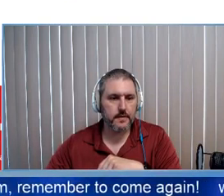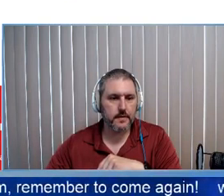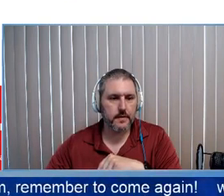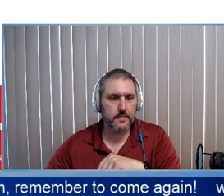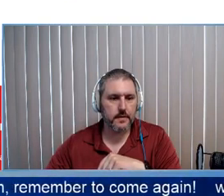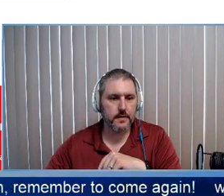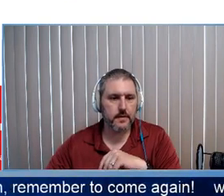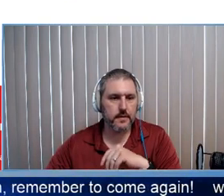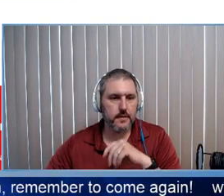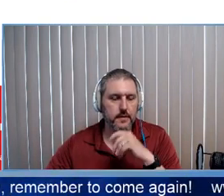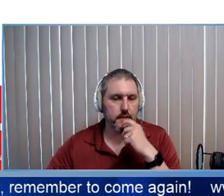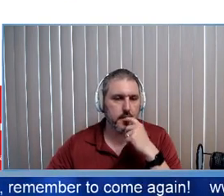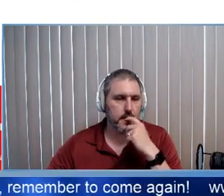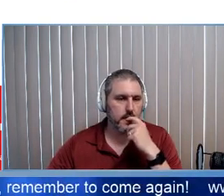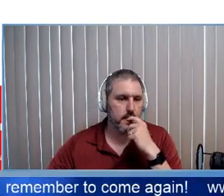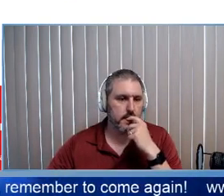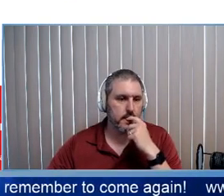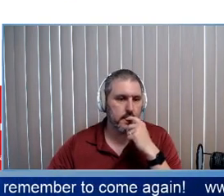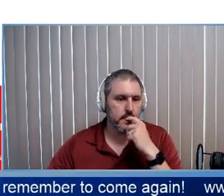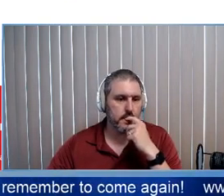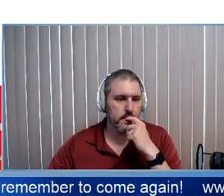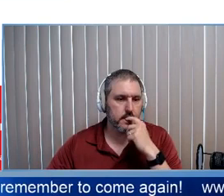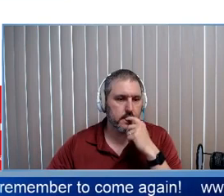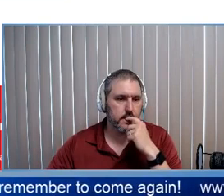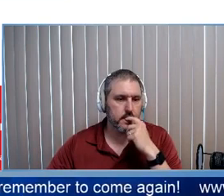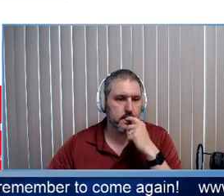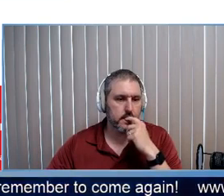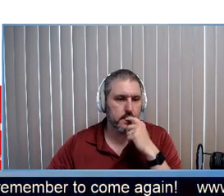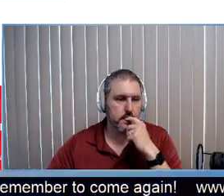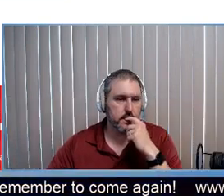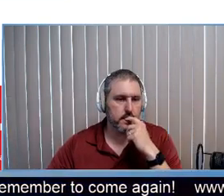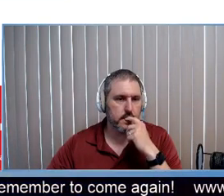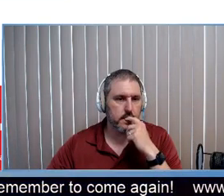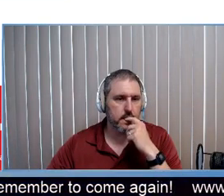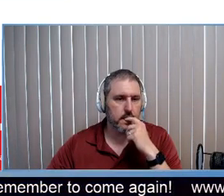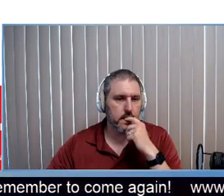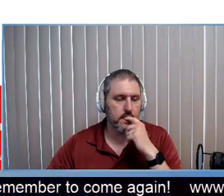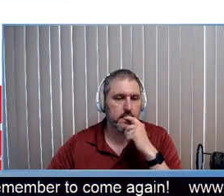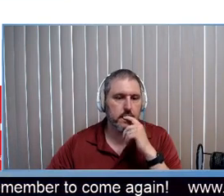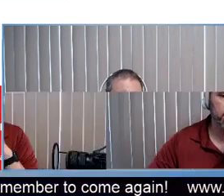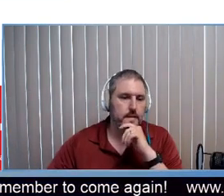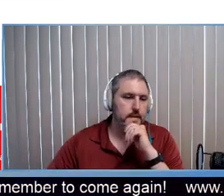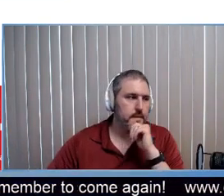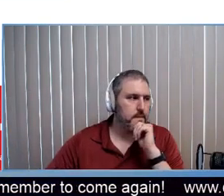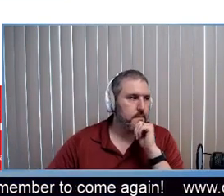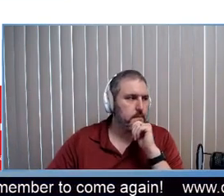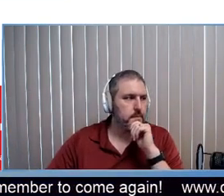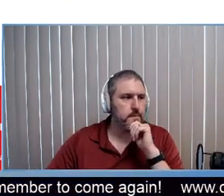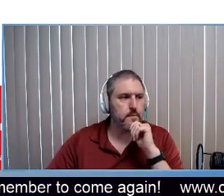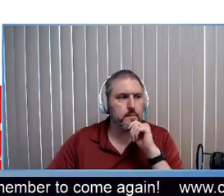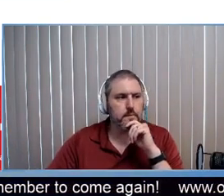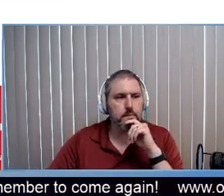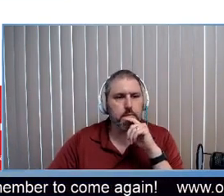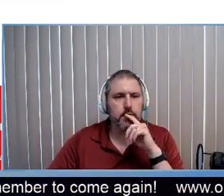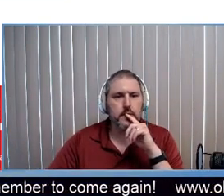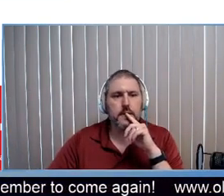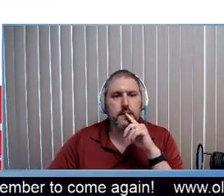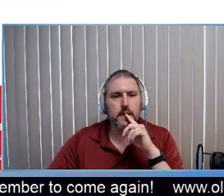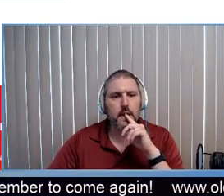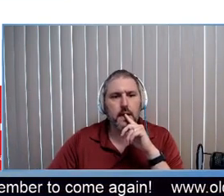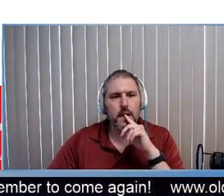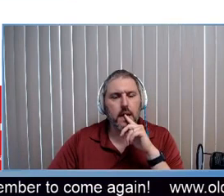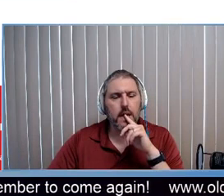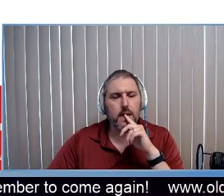we experienced, which was a different dynamic shift from the first evening of the demonstrations, were there was a different tenor last